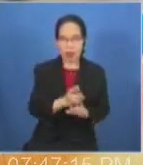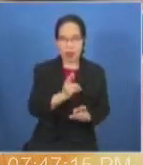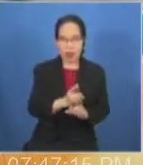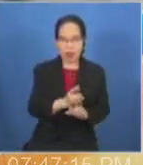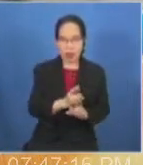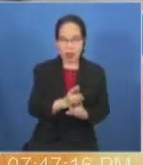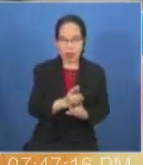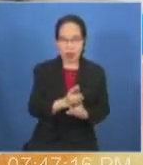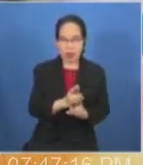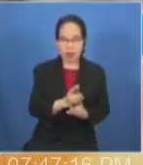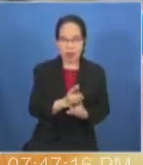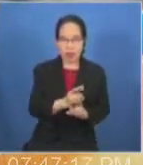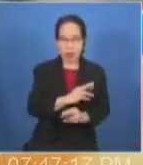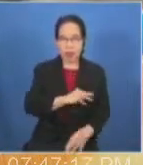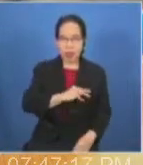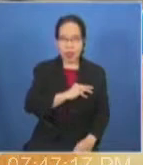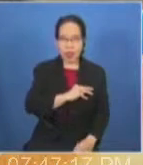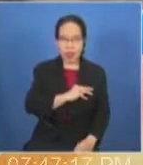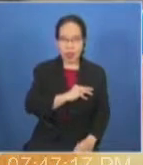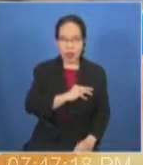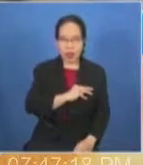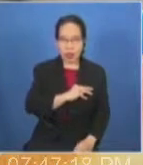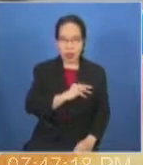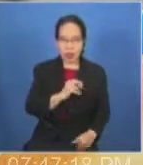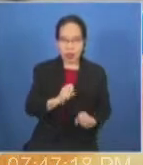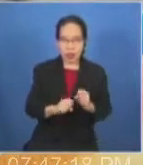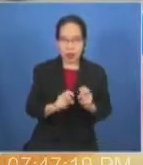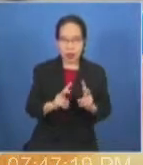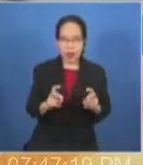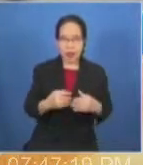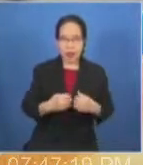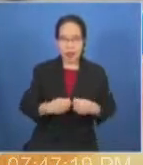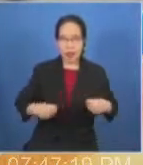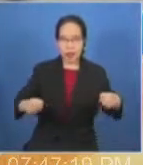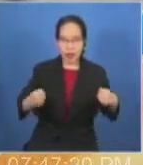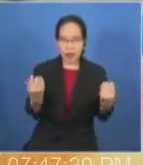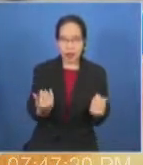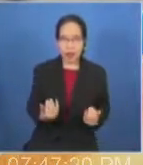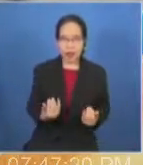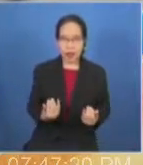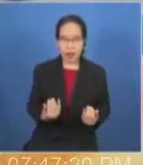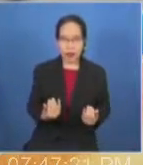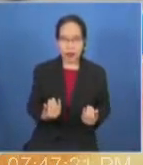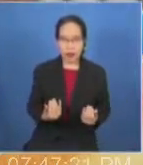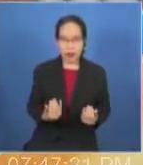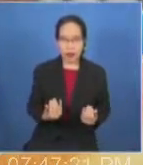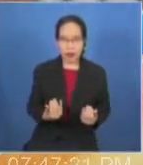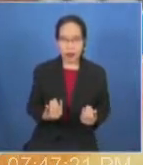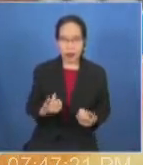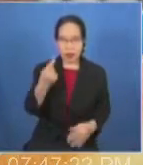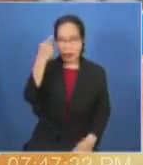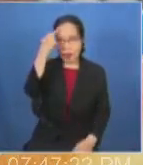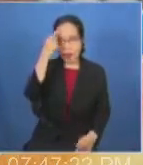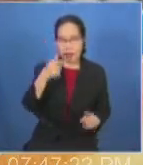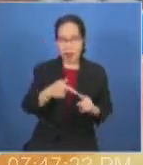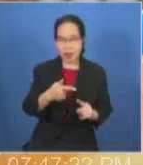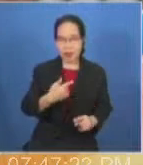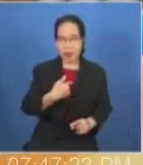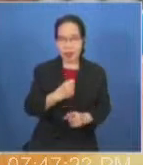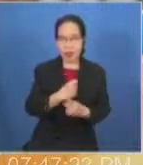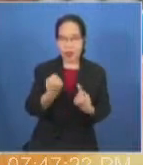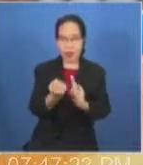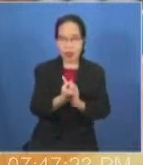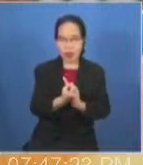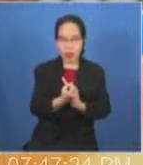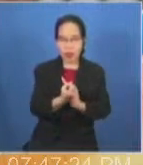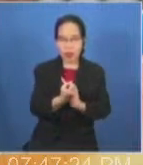because I raised them up with the right behavior. So even if we're living separately now, they're still thinking